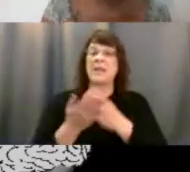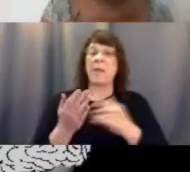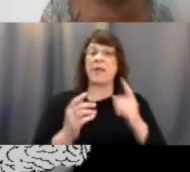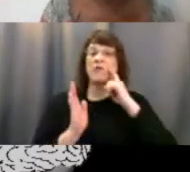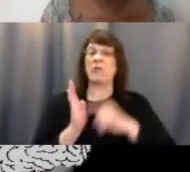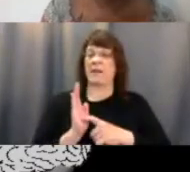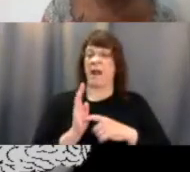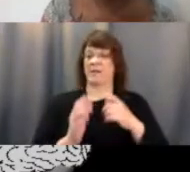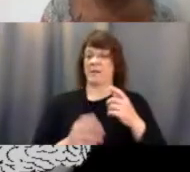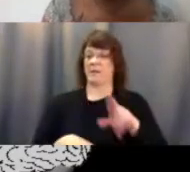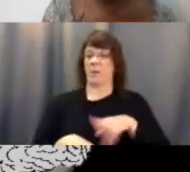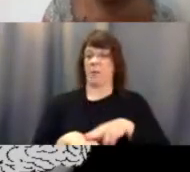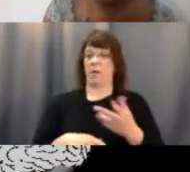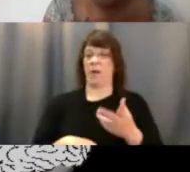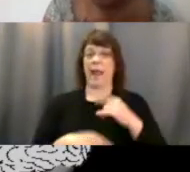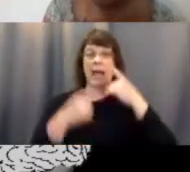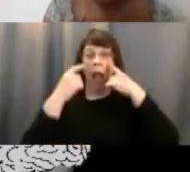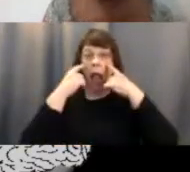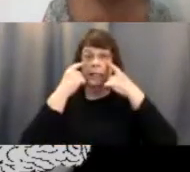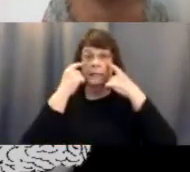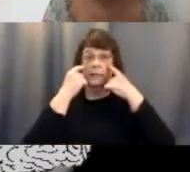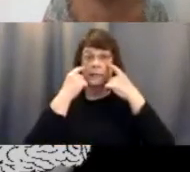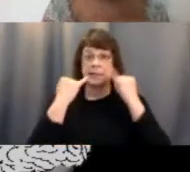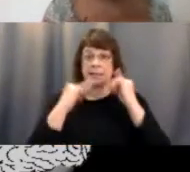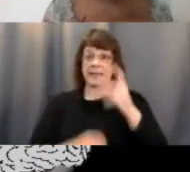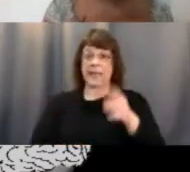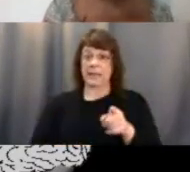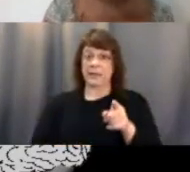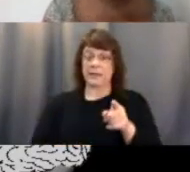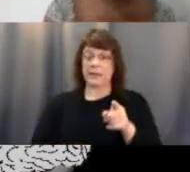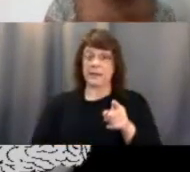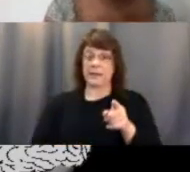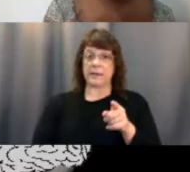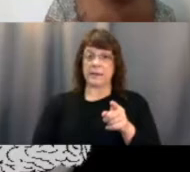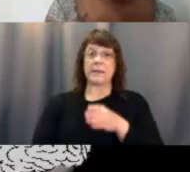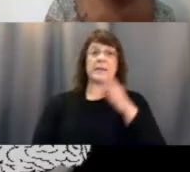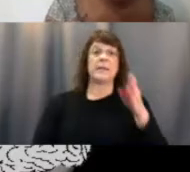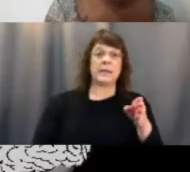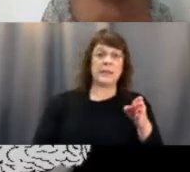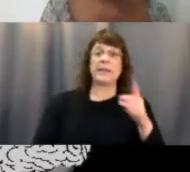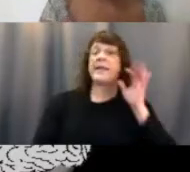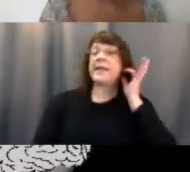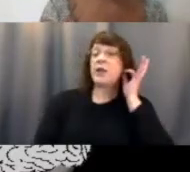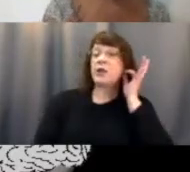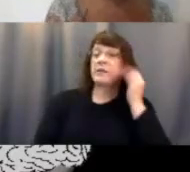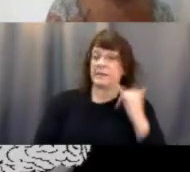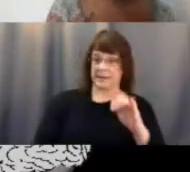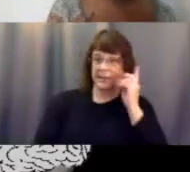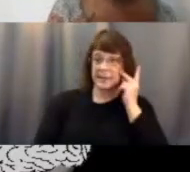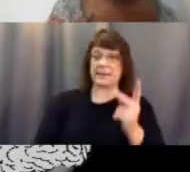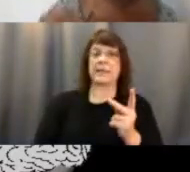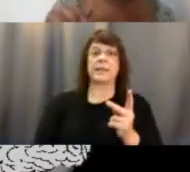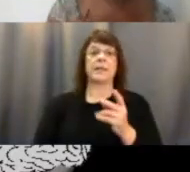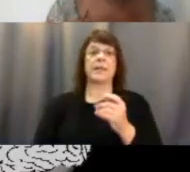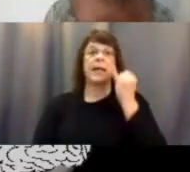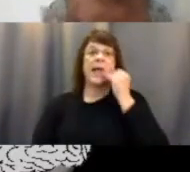normally, like your eyes. You can still see in an MRI, and you can also still see your ears. If this slice had gone